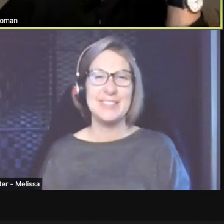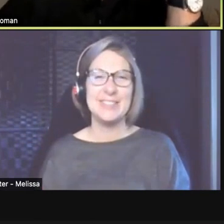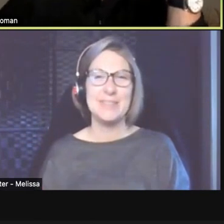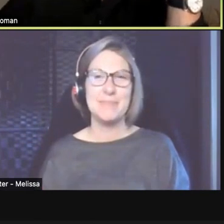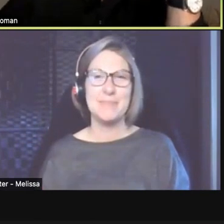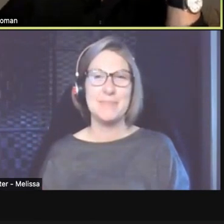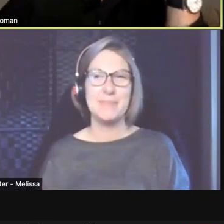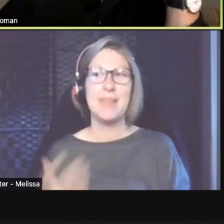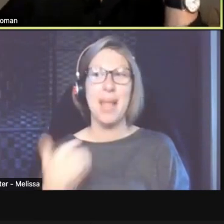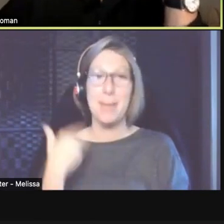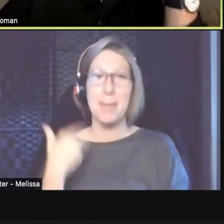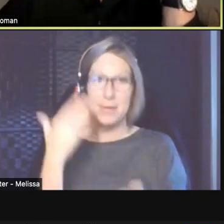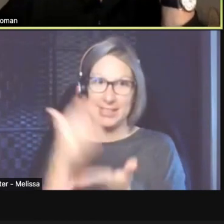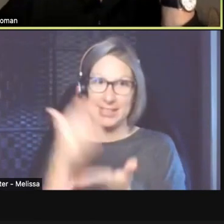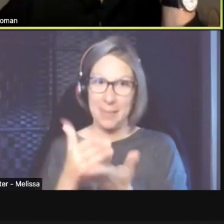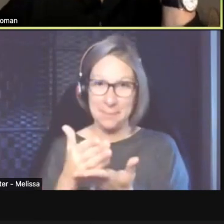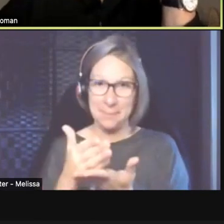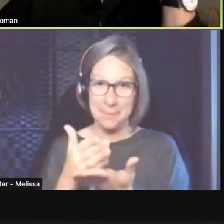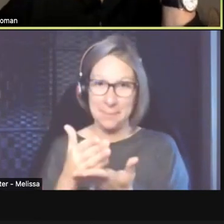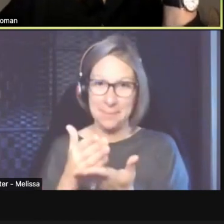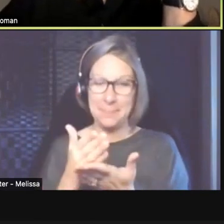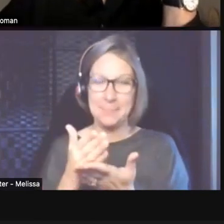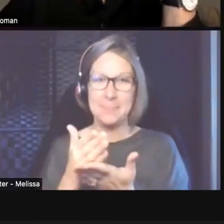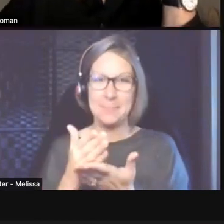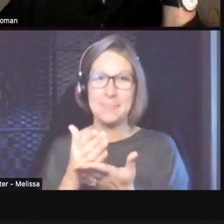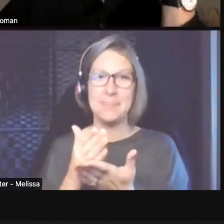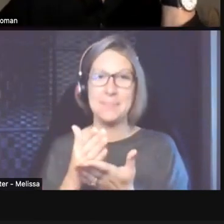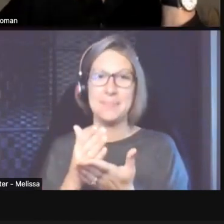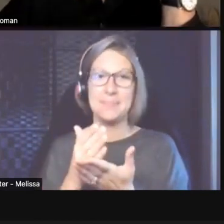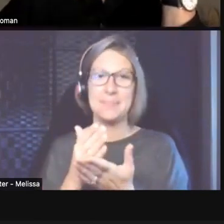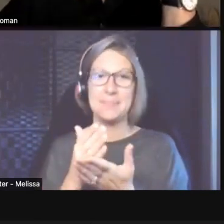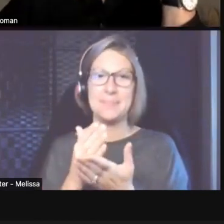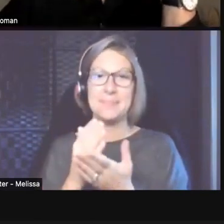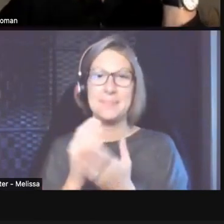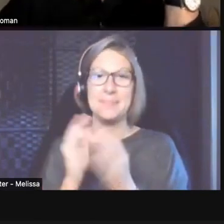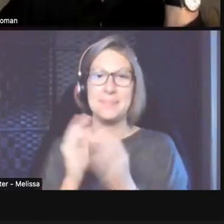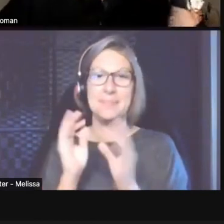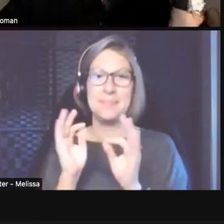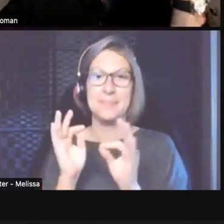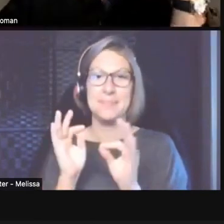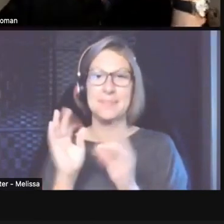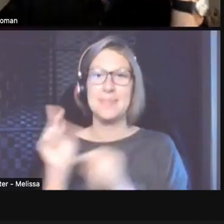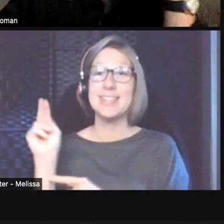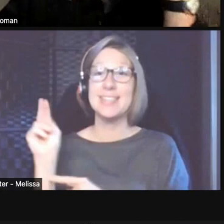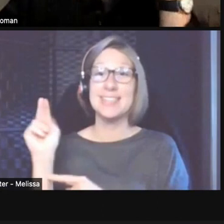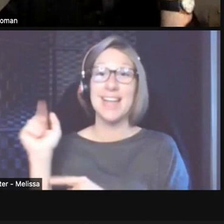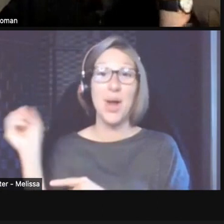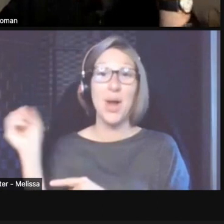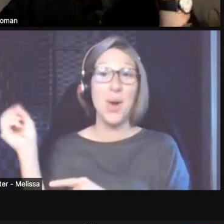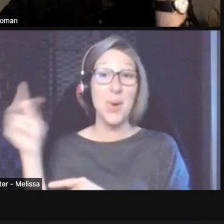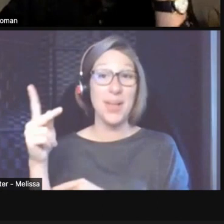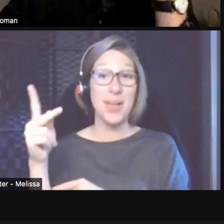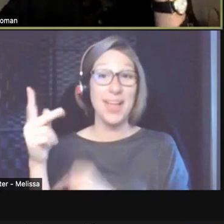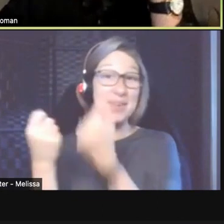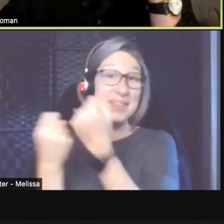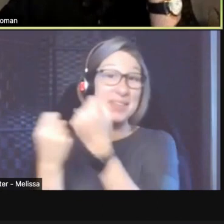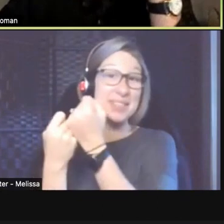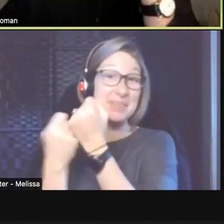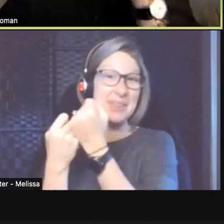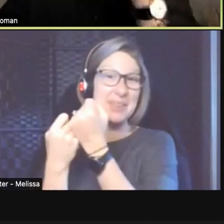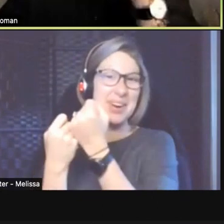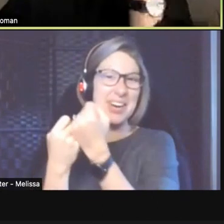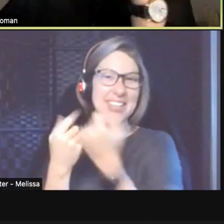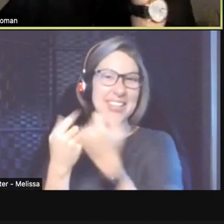to stop here, though. I really am. I'm going to stop here. Okay. Okay. We support you in that. Okay.